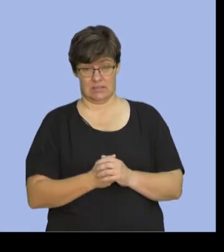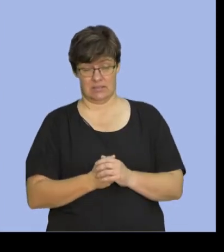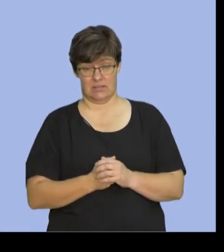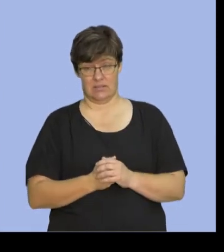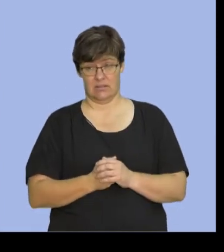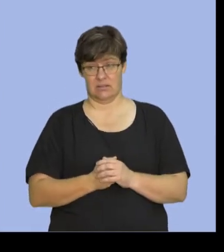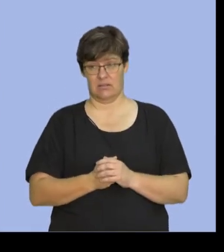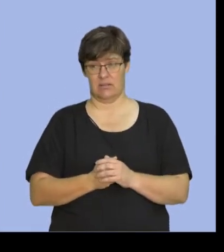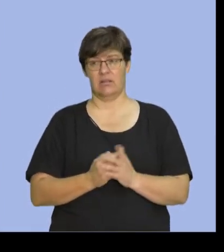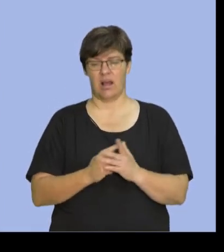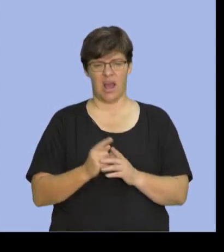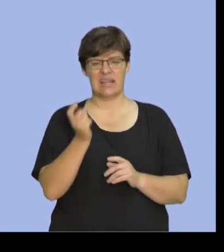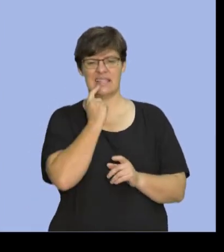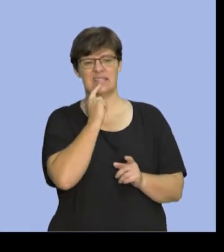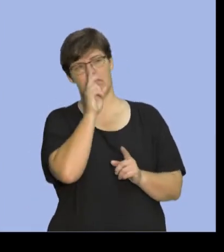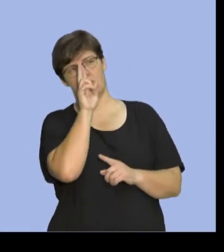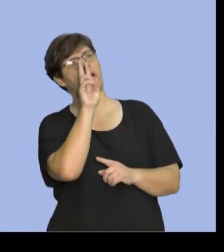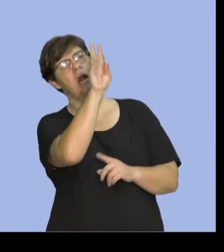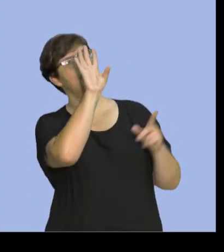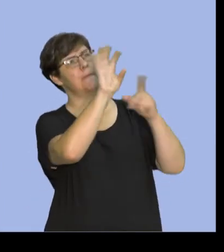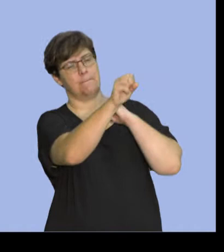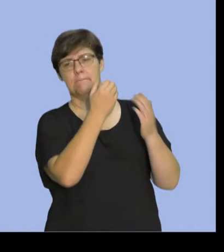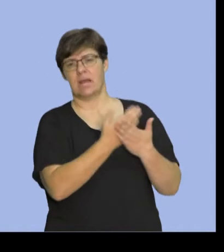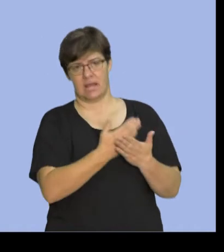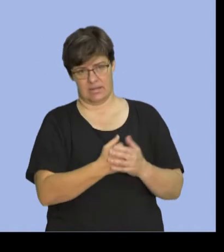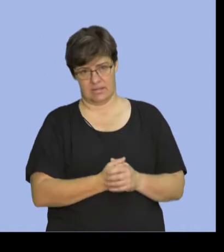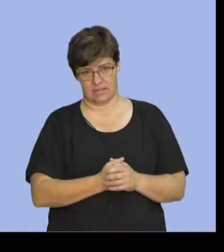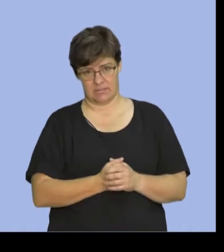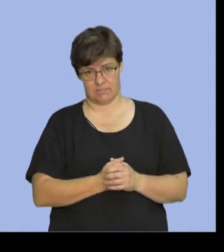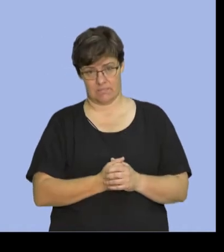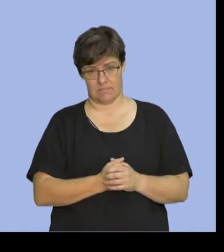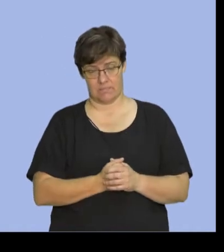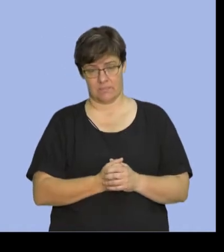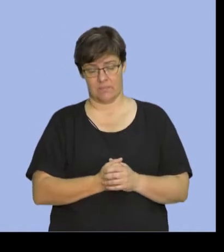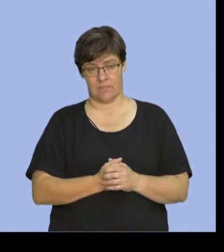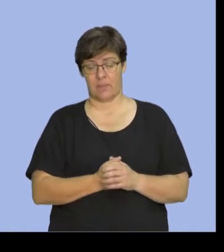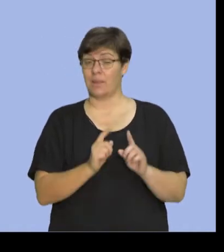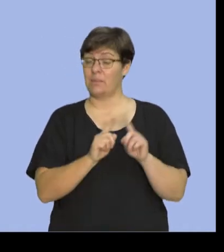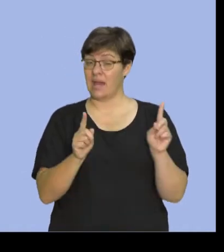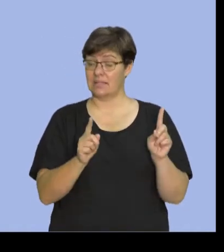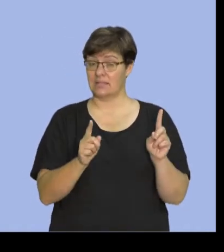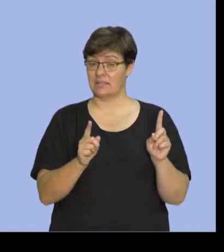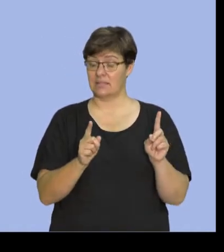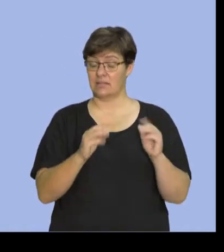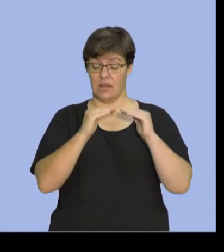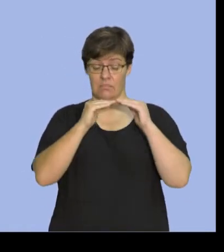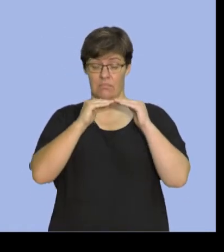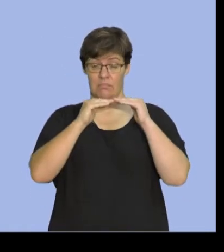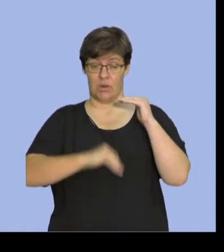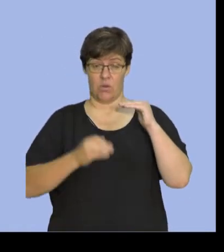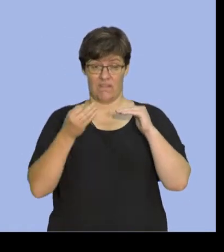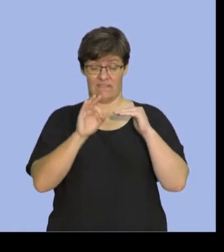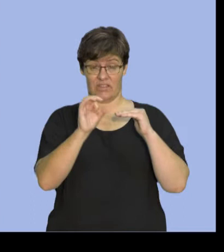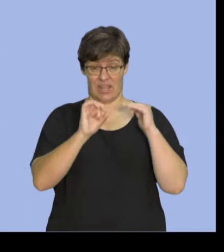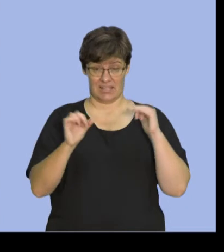easily visible with the naked eye or an unaided eye. However, if we go below organisms or structures